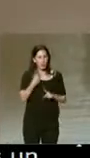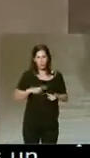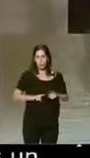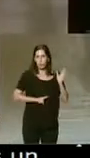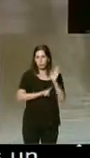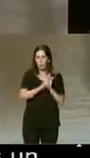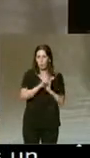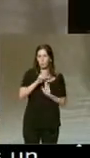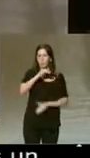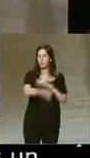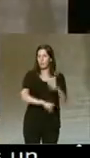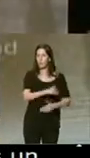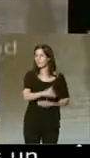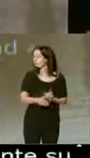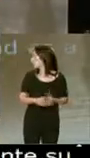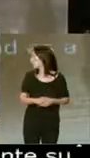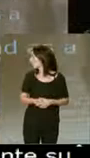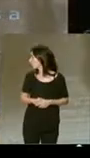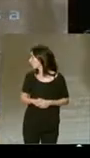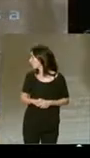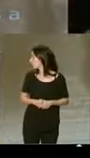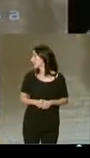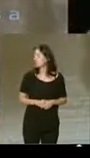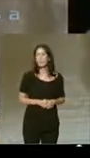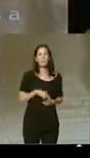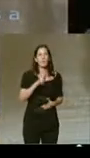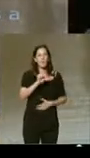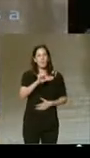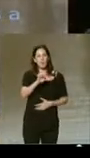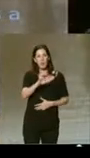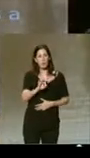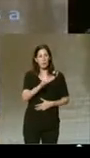live system, it'll evolve in due time.